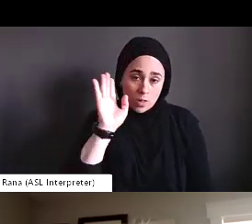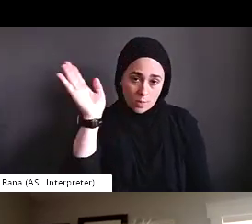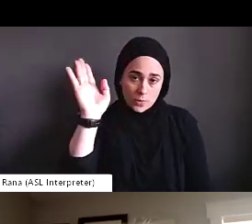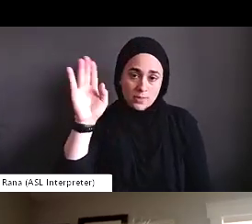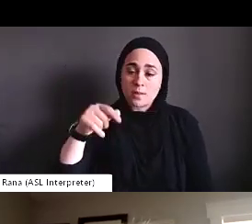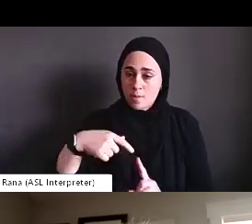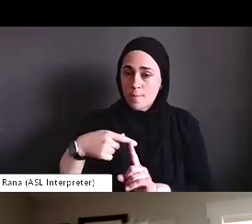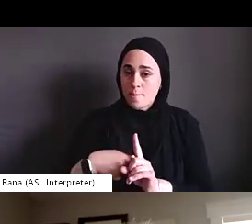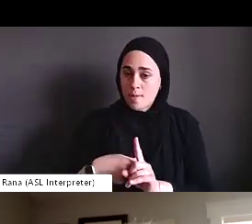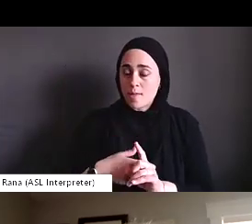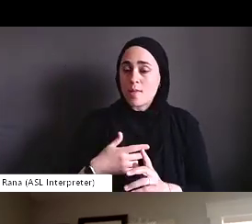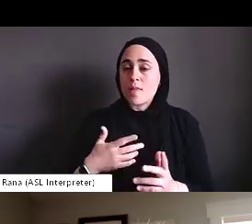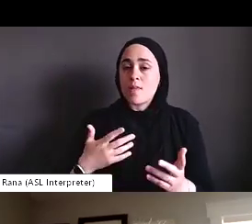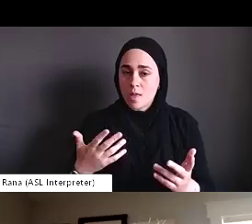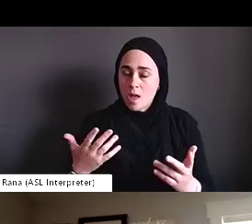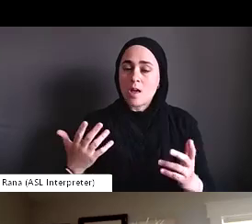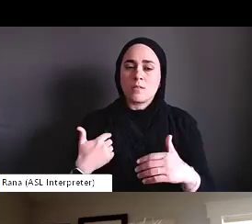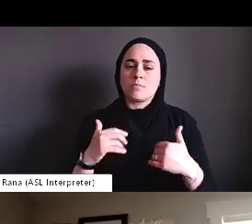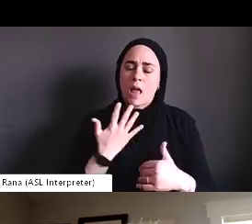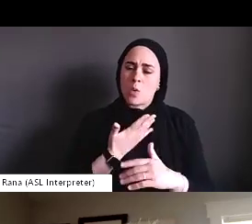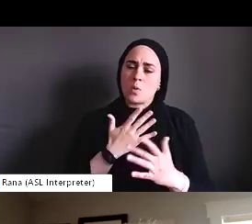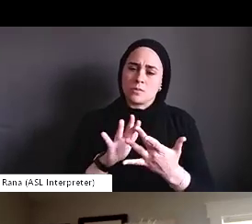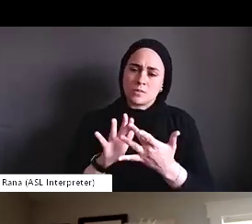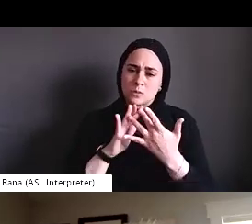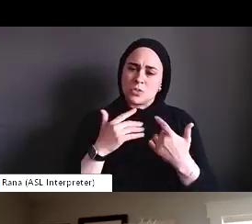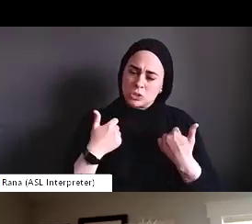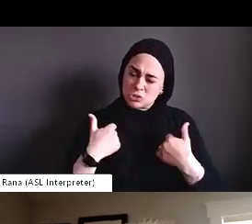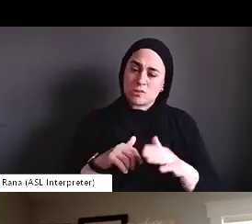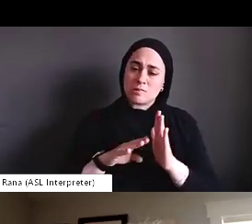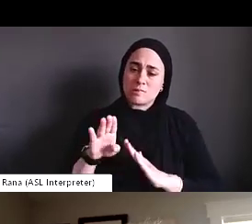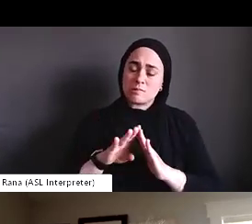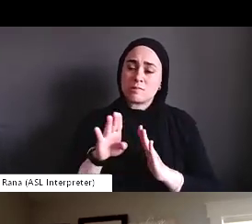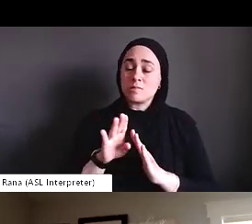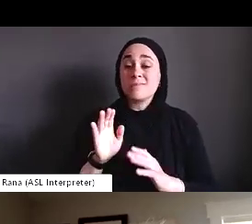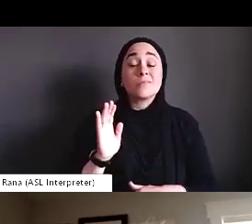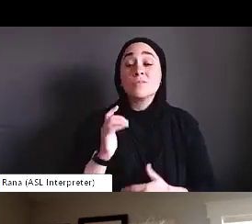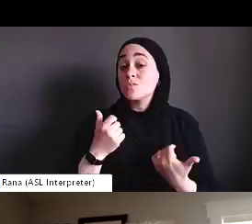the network we're trying to develop. And what we are trying to do is